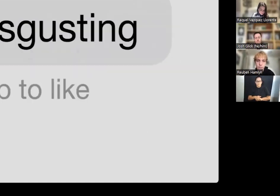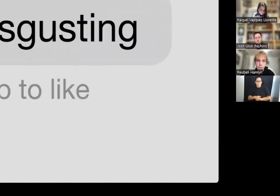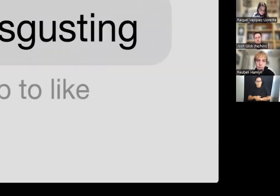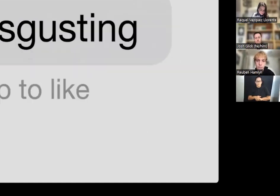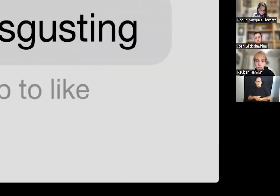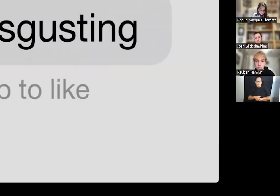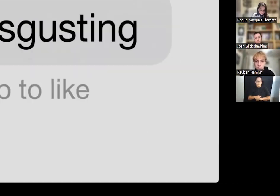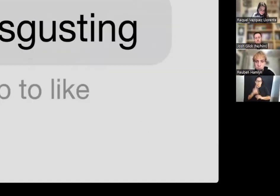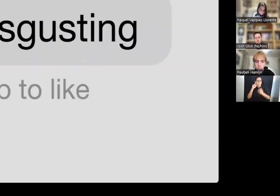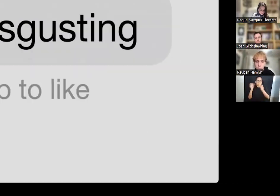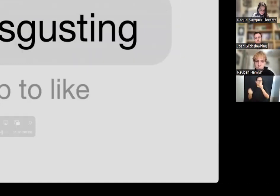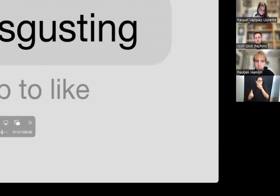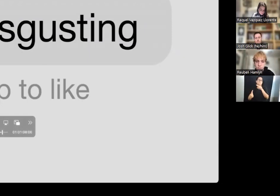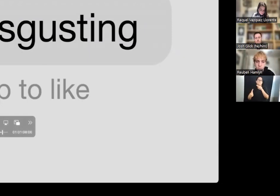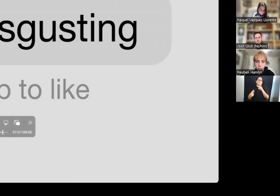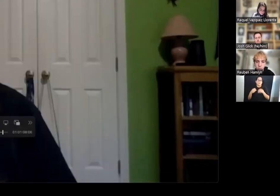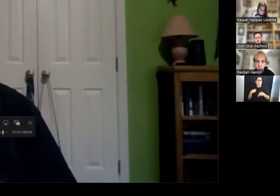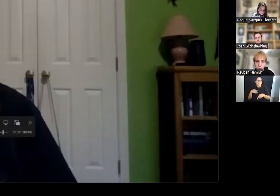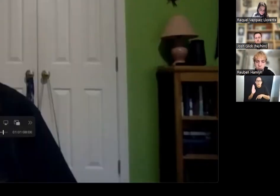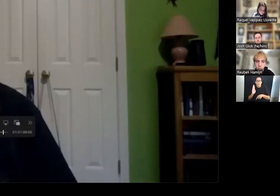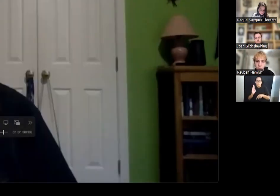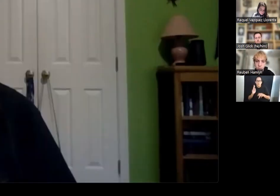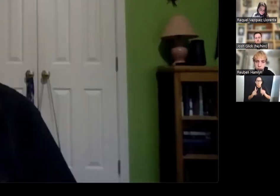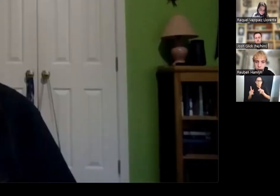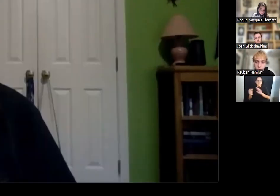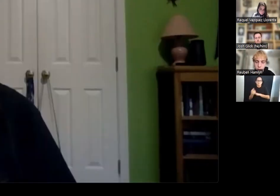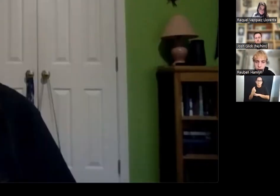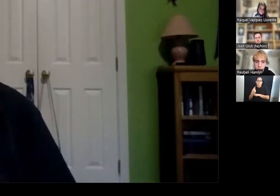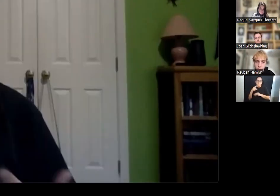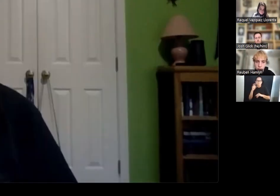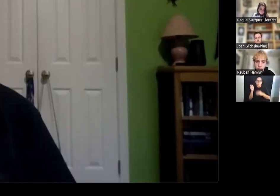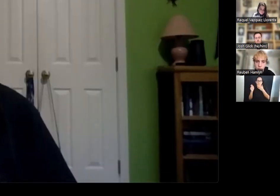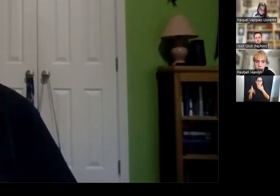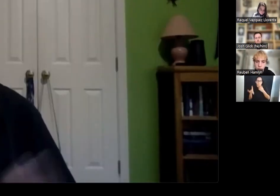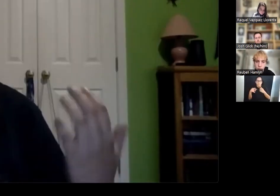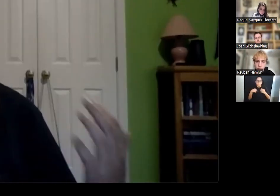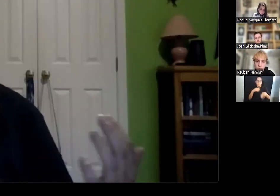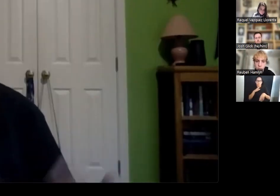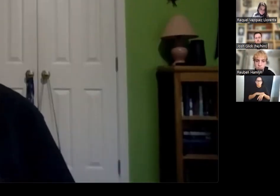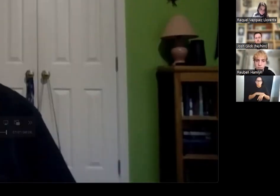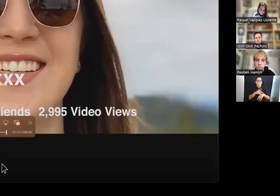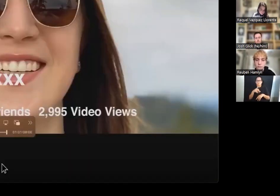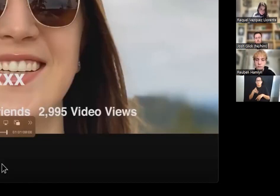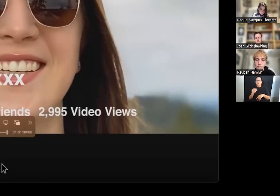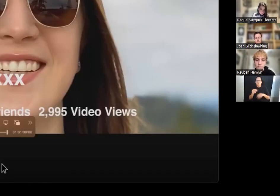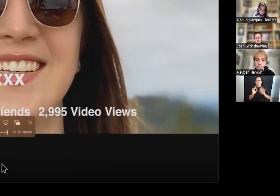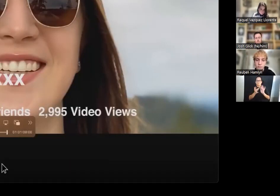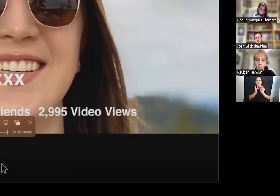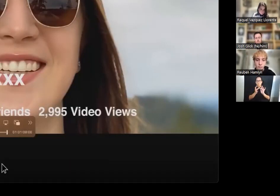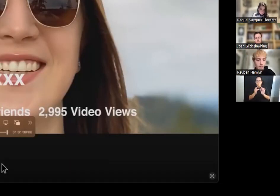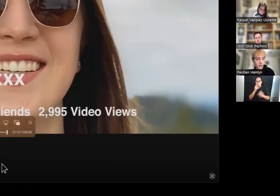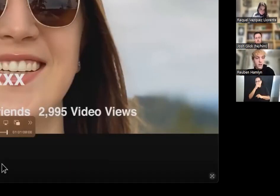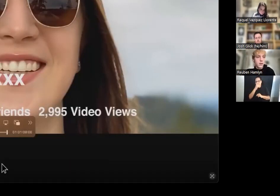It clicked, like, oh my God. People were messaging me because they found me on a porn website.